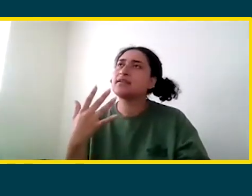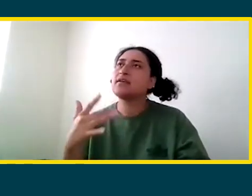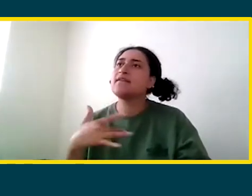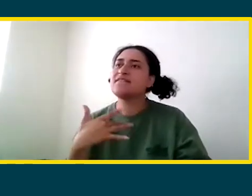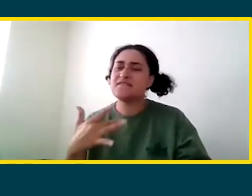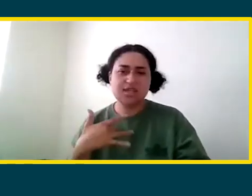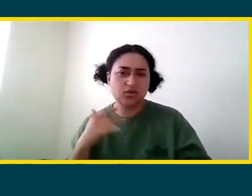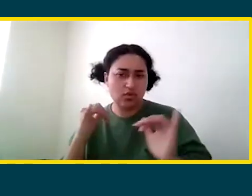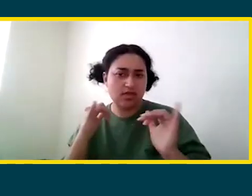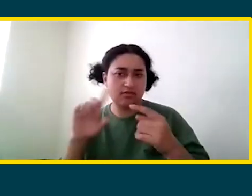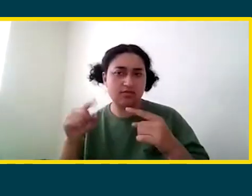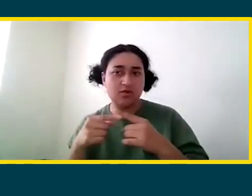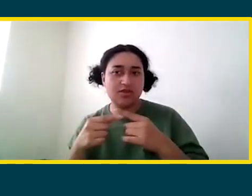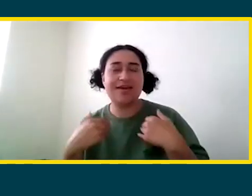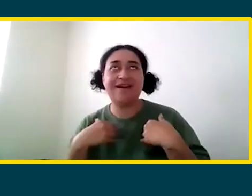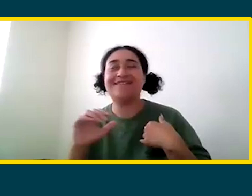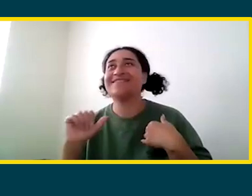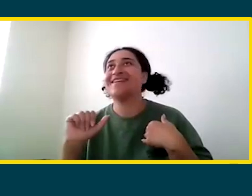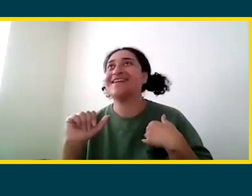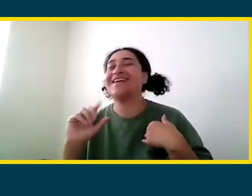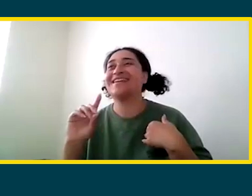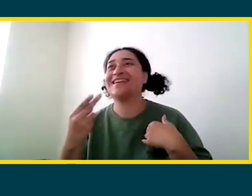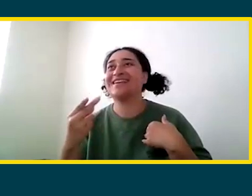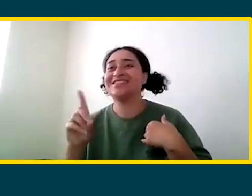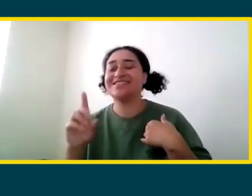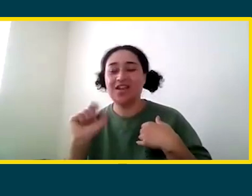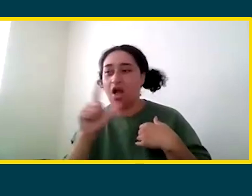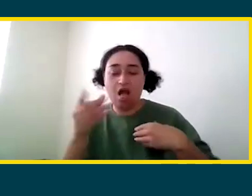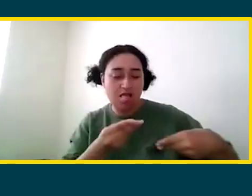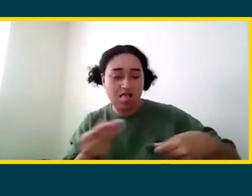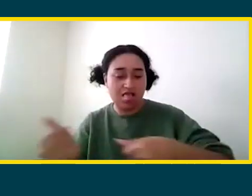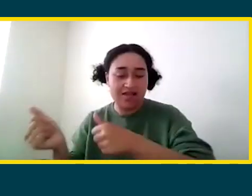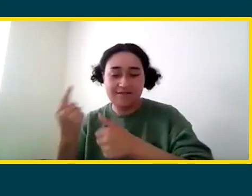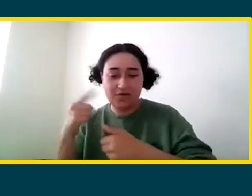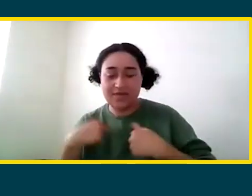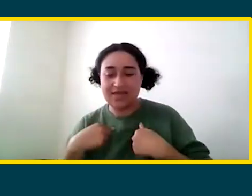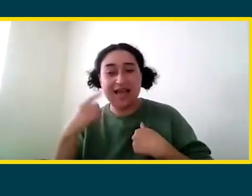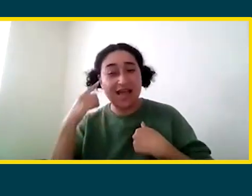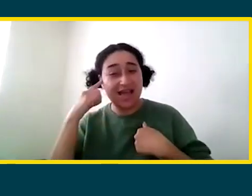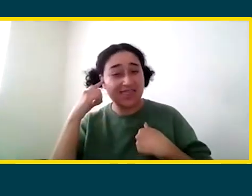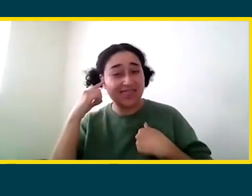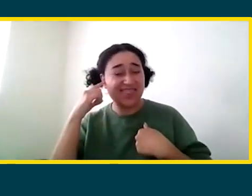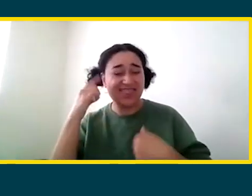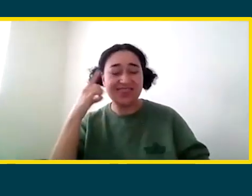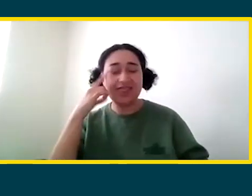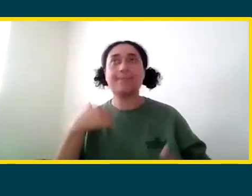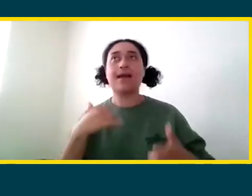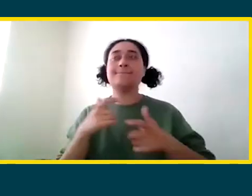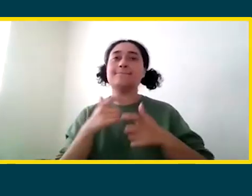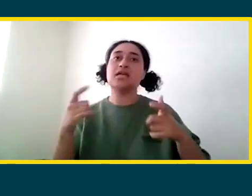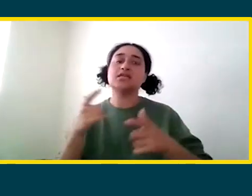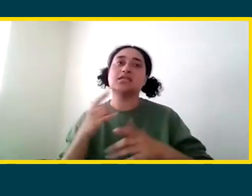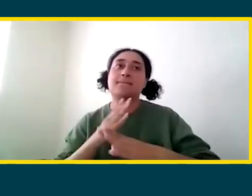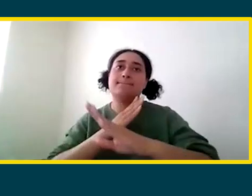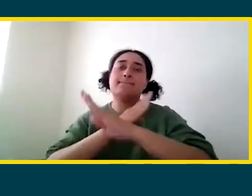feels relative when I have ADHD and it all flows together. I think my biggest barrier to trans joy